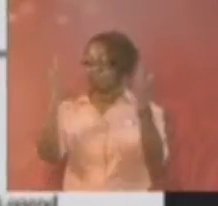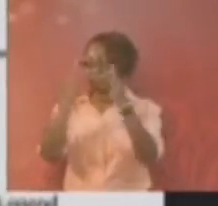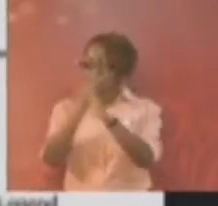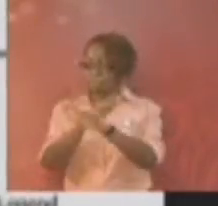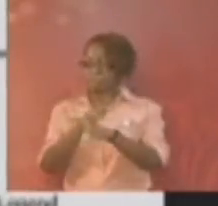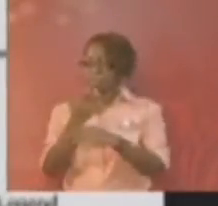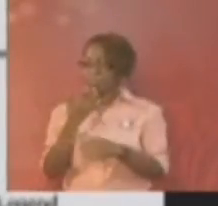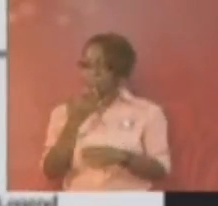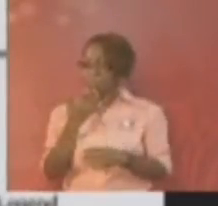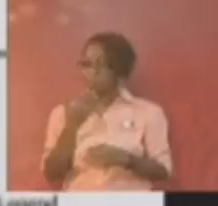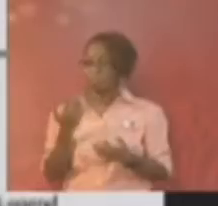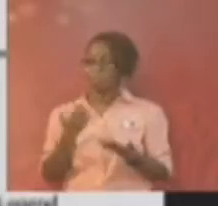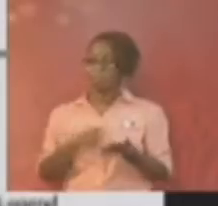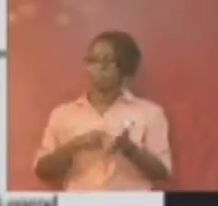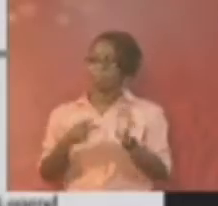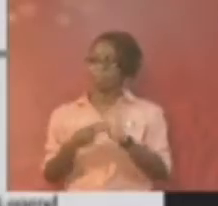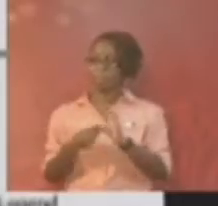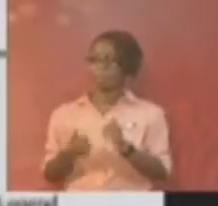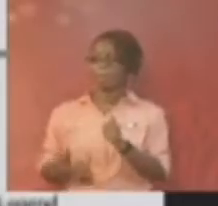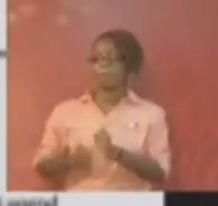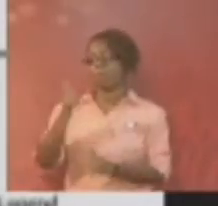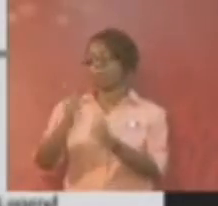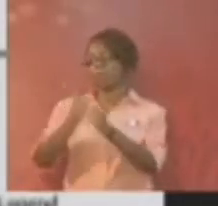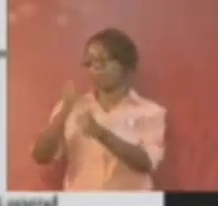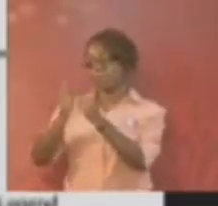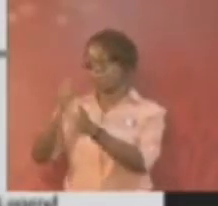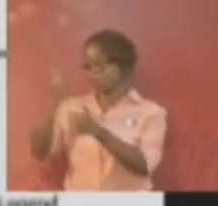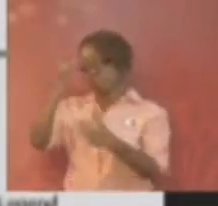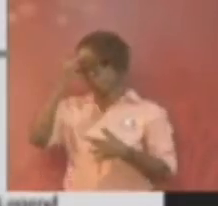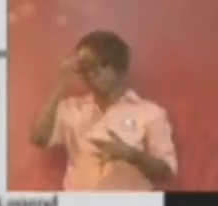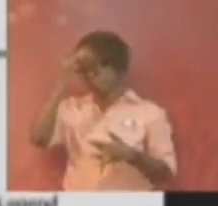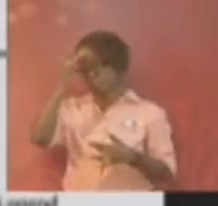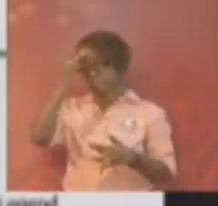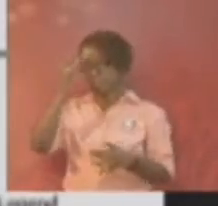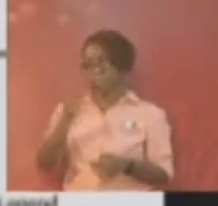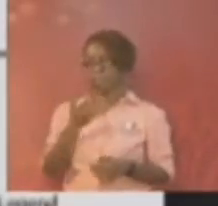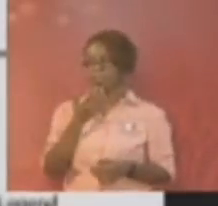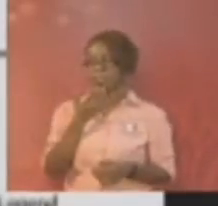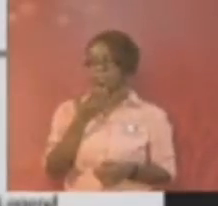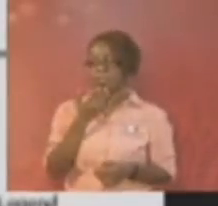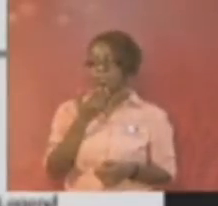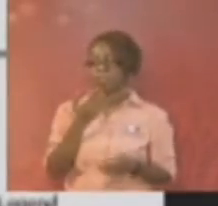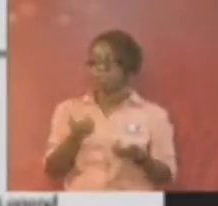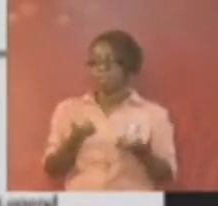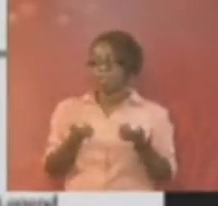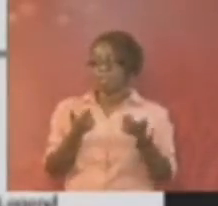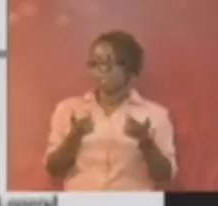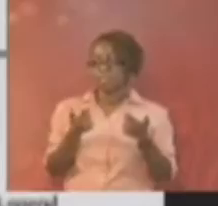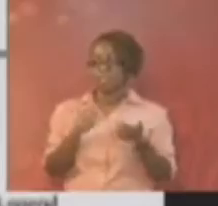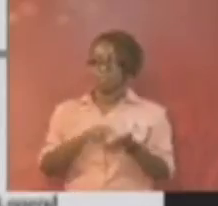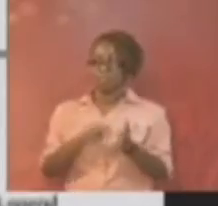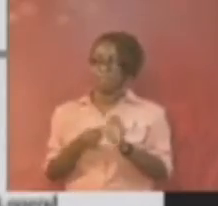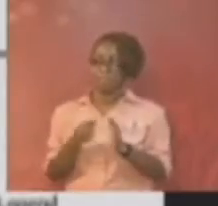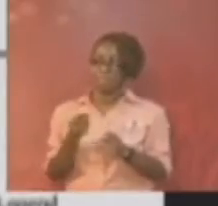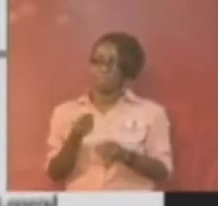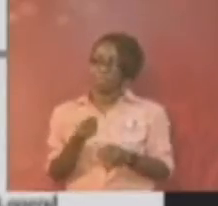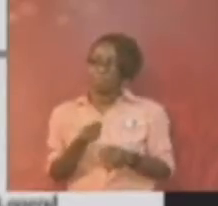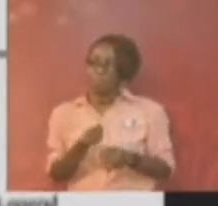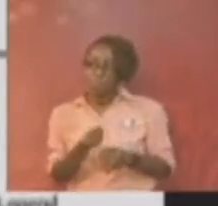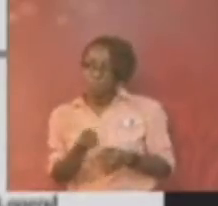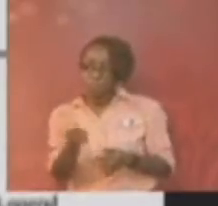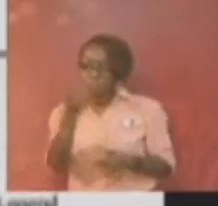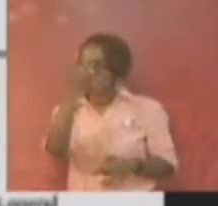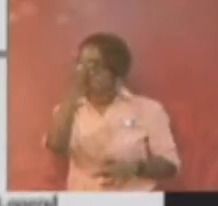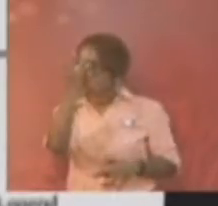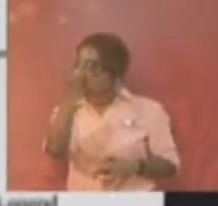indicate larger numbers of cases, lighter colors, fewer numbers of cases, the lightest color, 0 cases. So there have been some communities with no